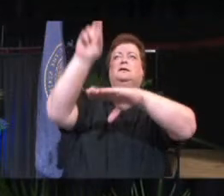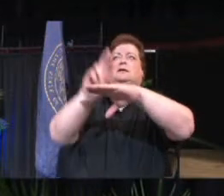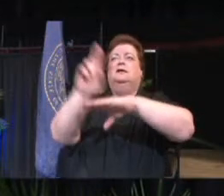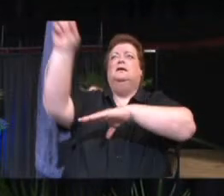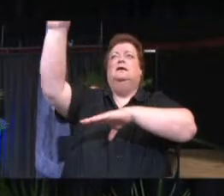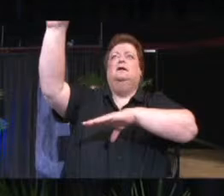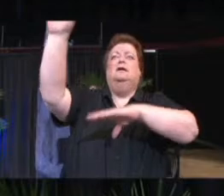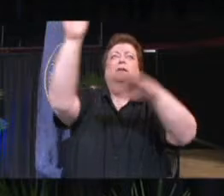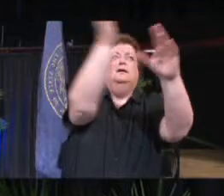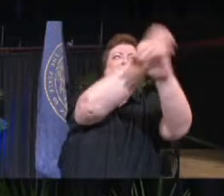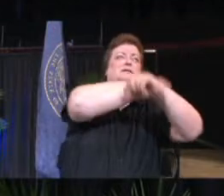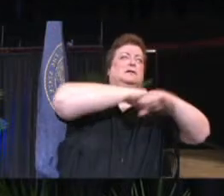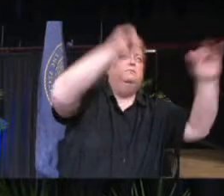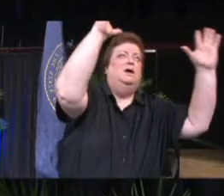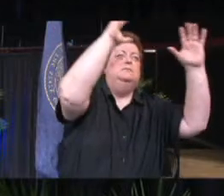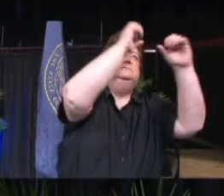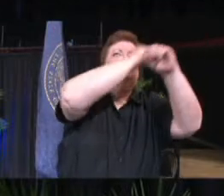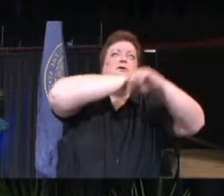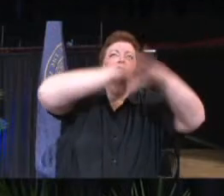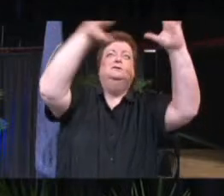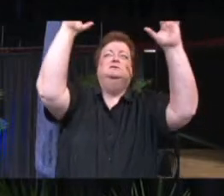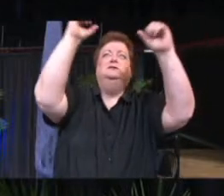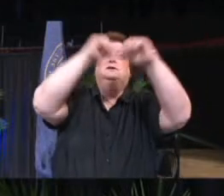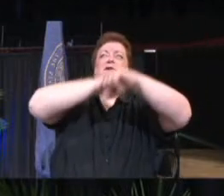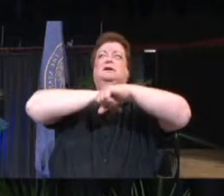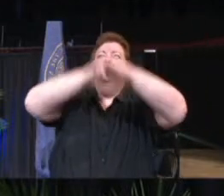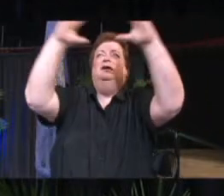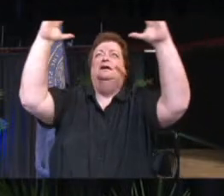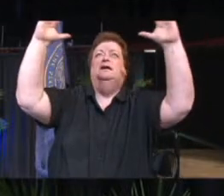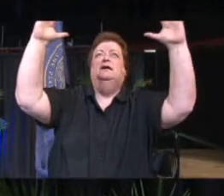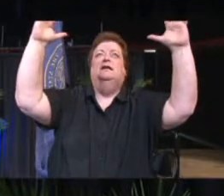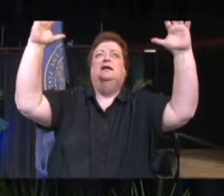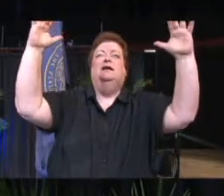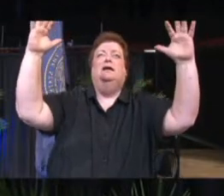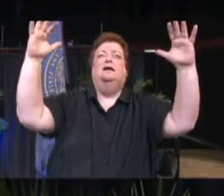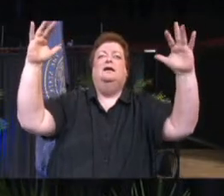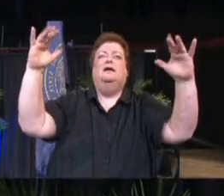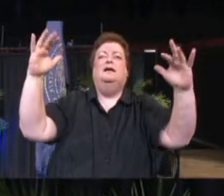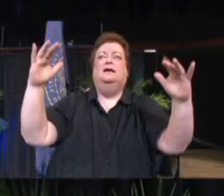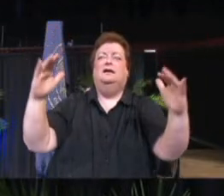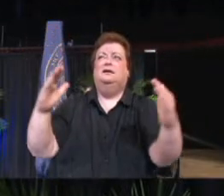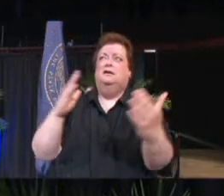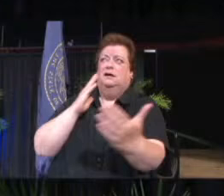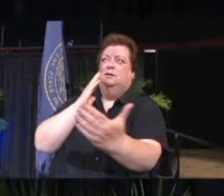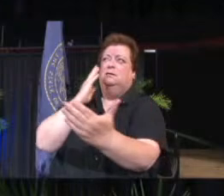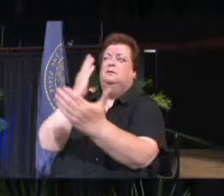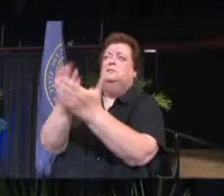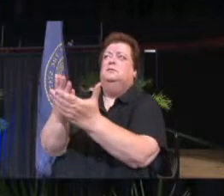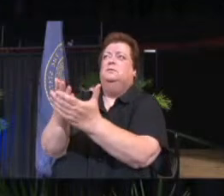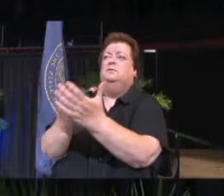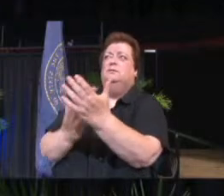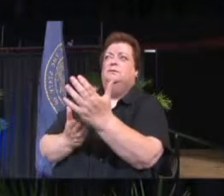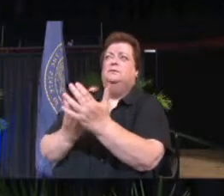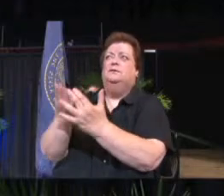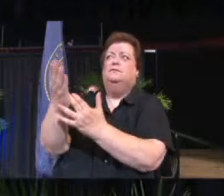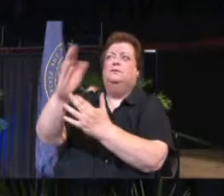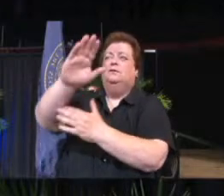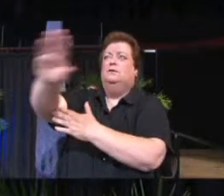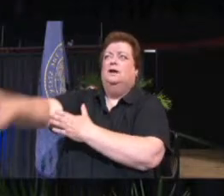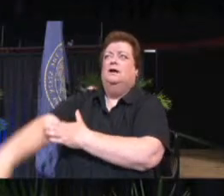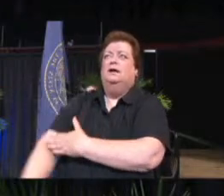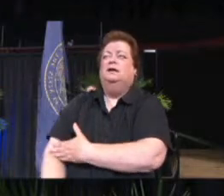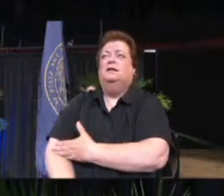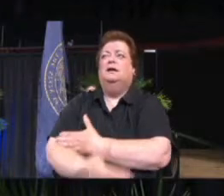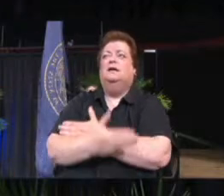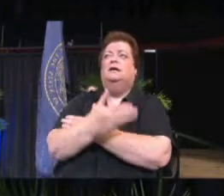red glare, the bombs bursting in air, gave proof through